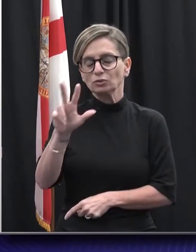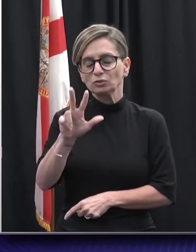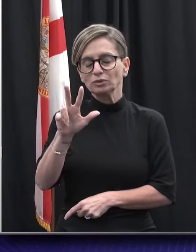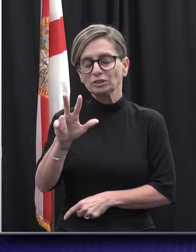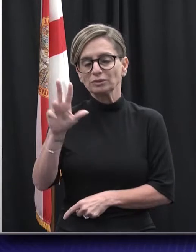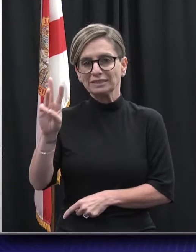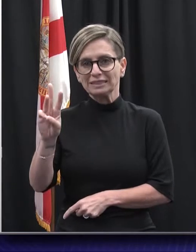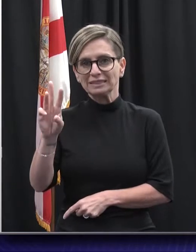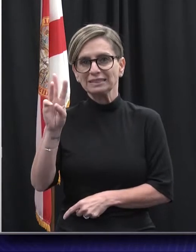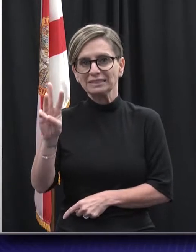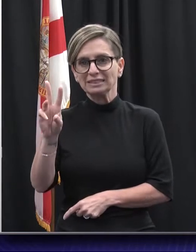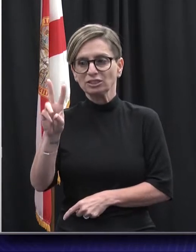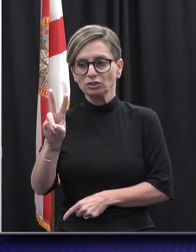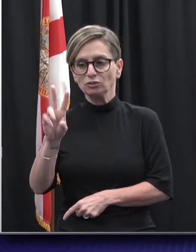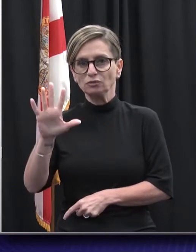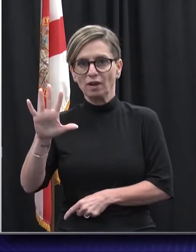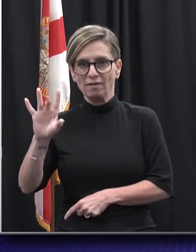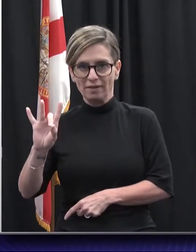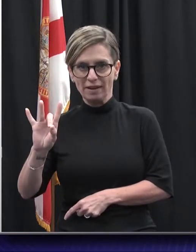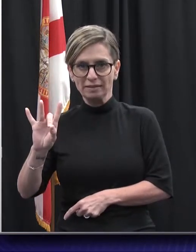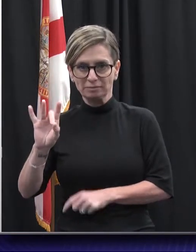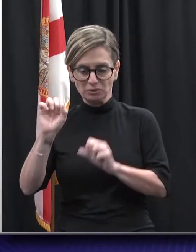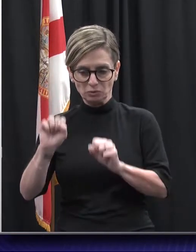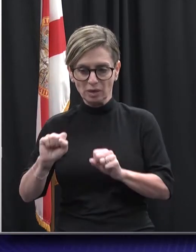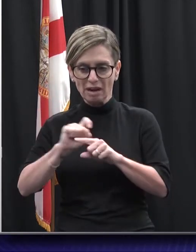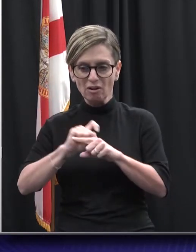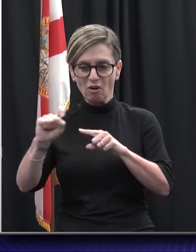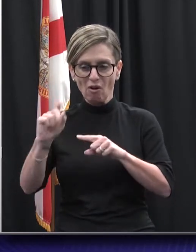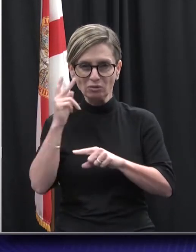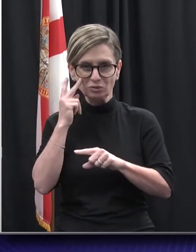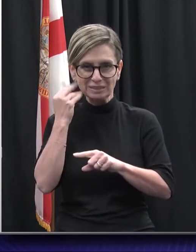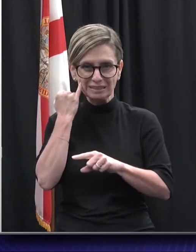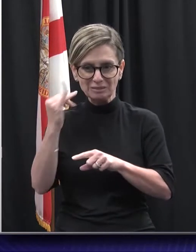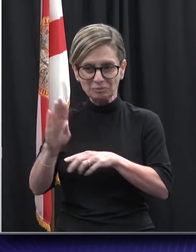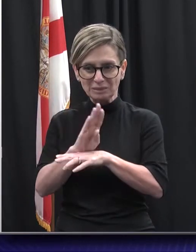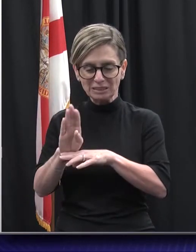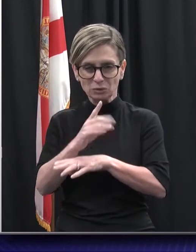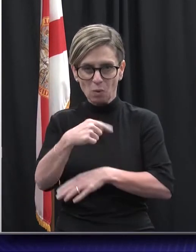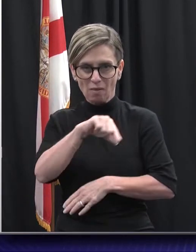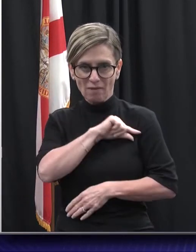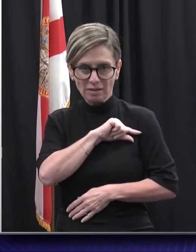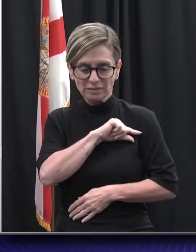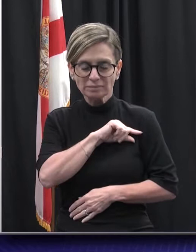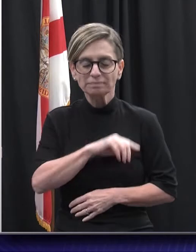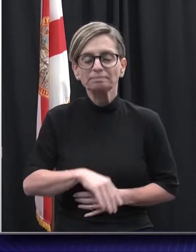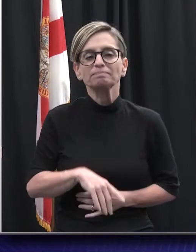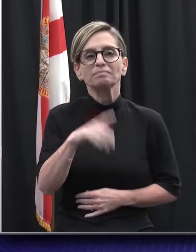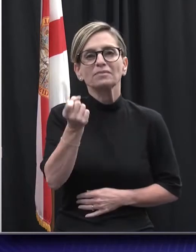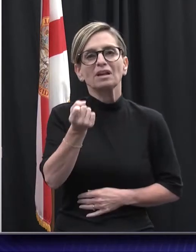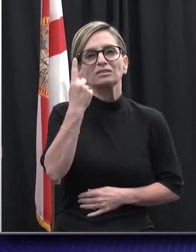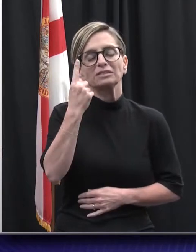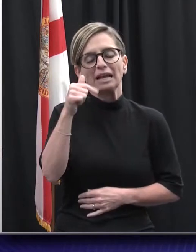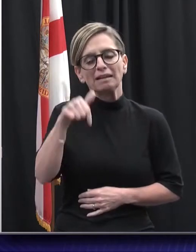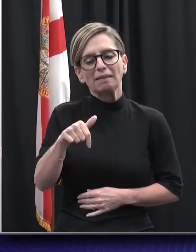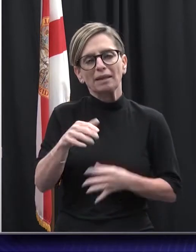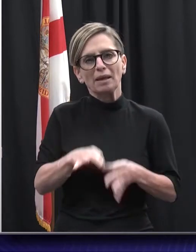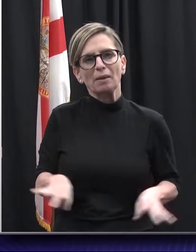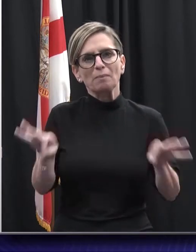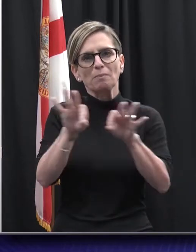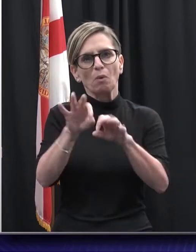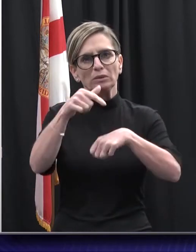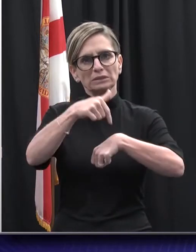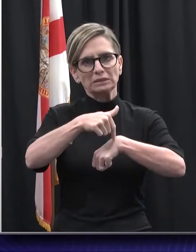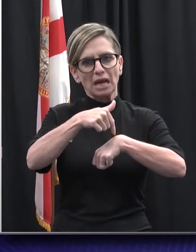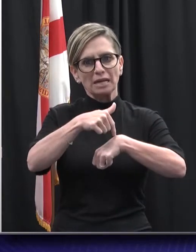772-336-6258. We understand that these are incredible times for us. While we may have planned for a